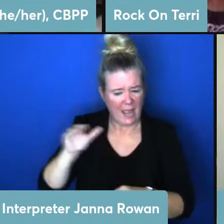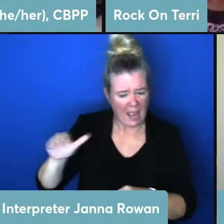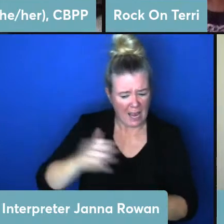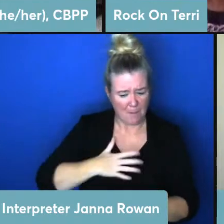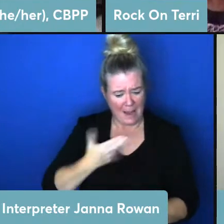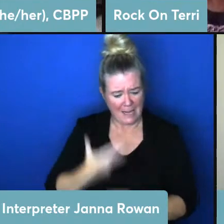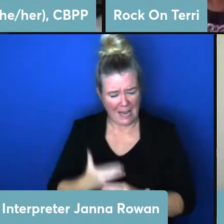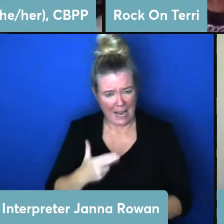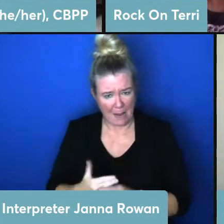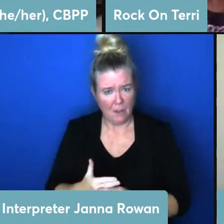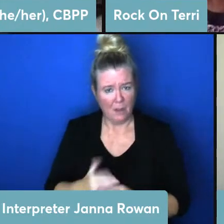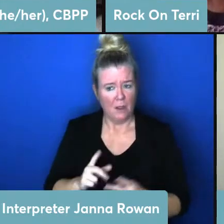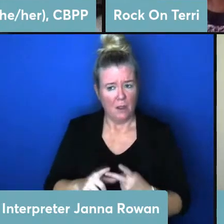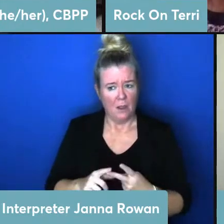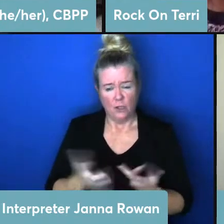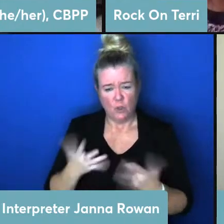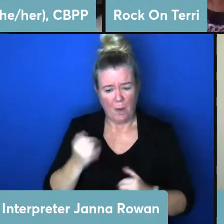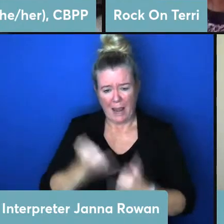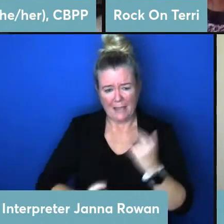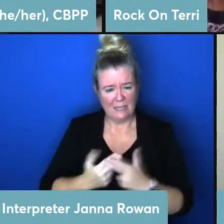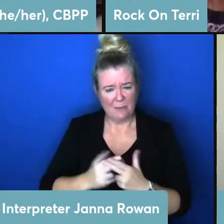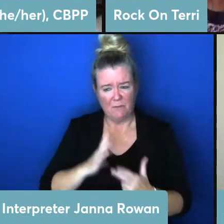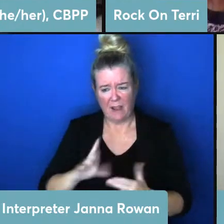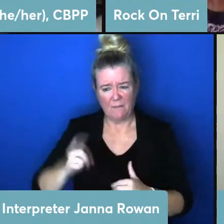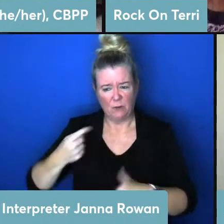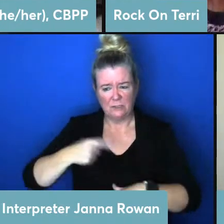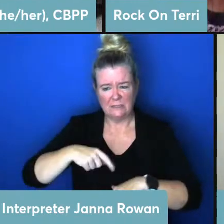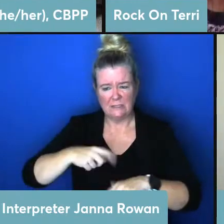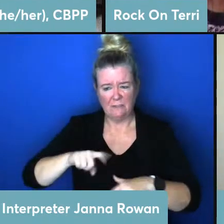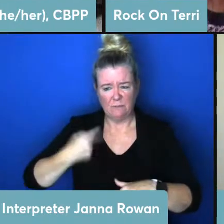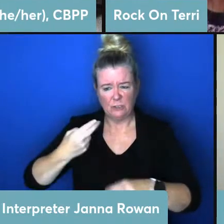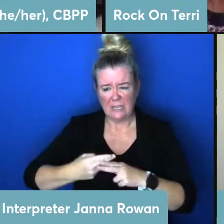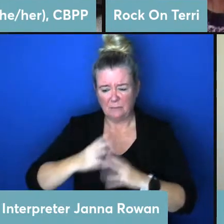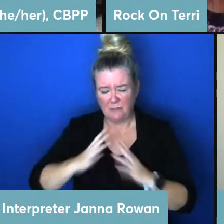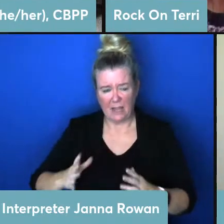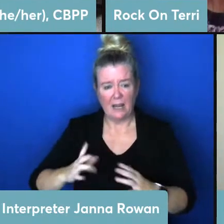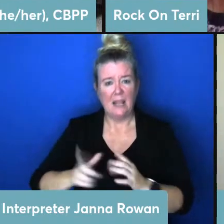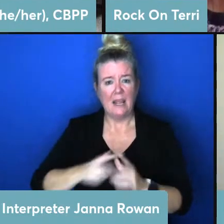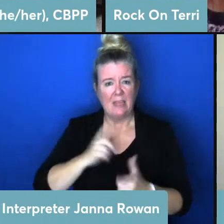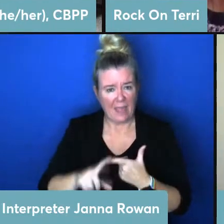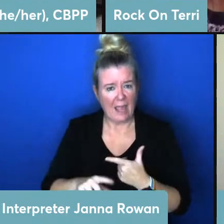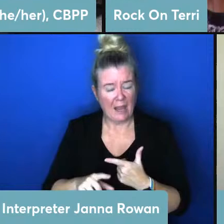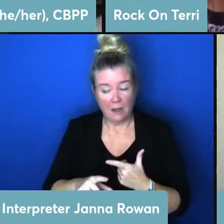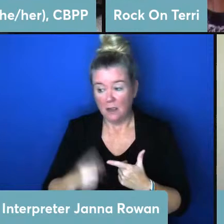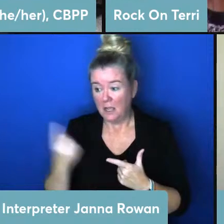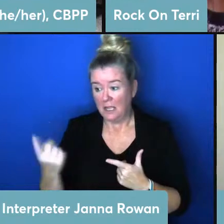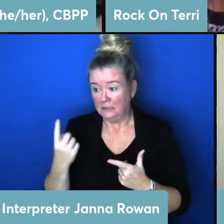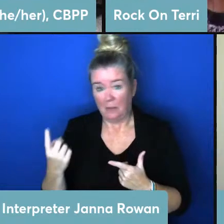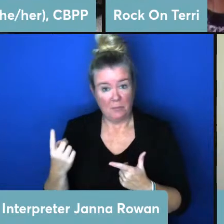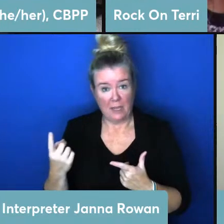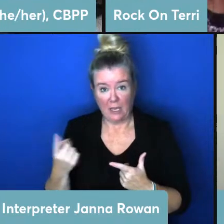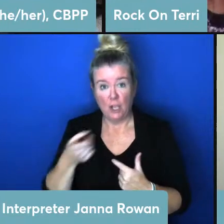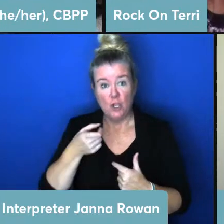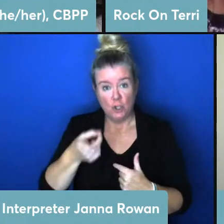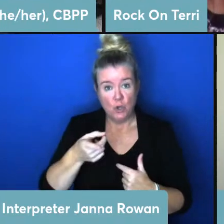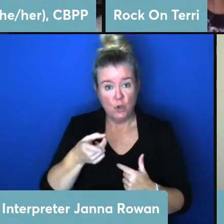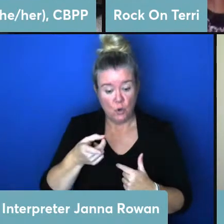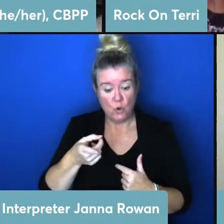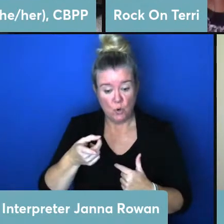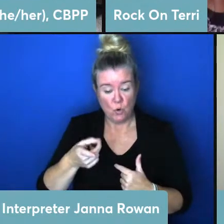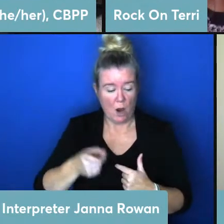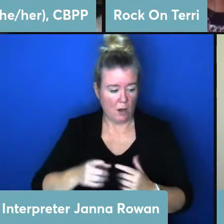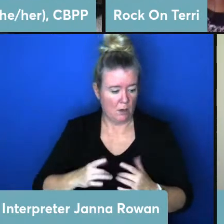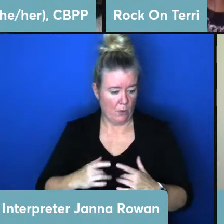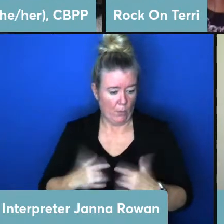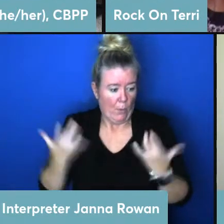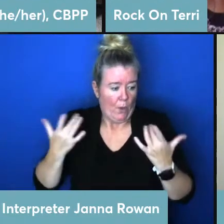name. If you don't want to give me your last name, just your first name. And then something that you are jazzed